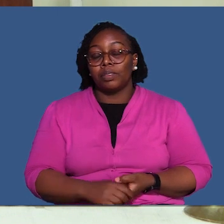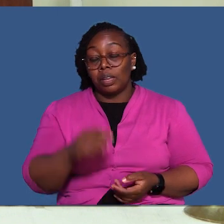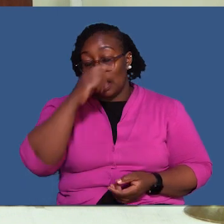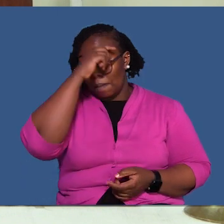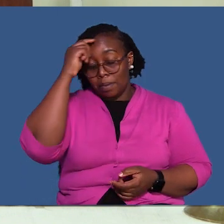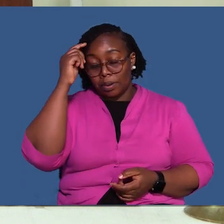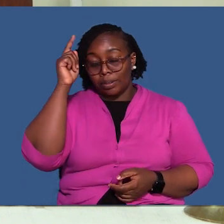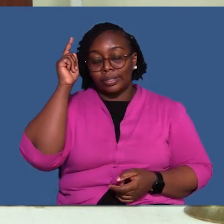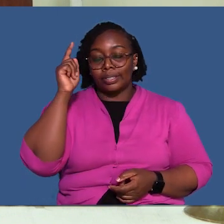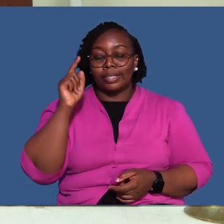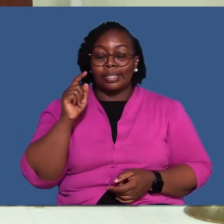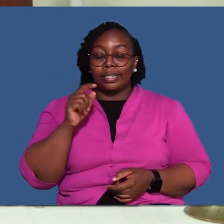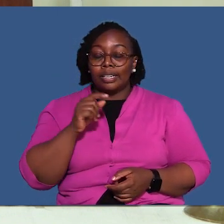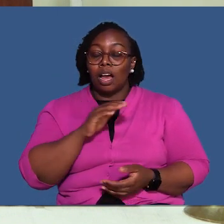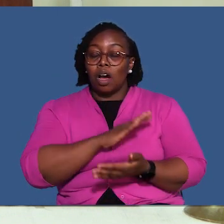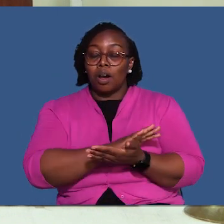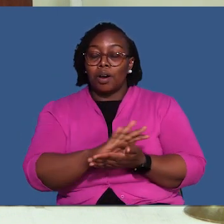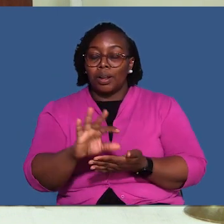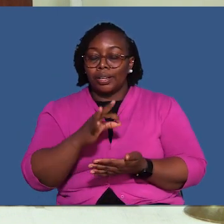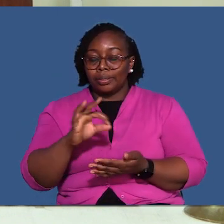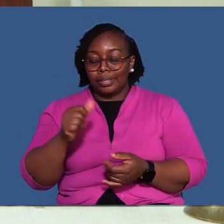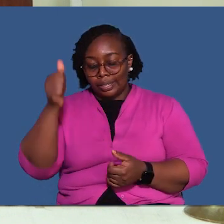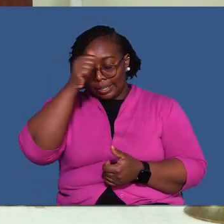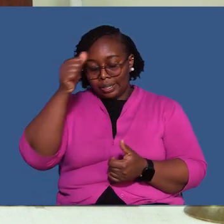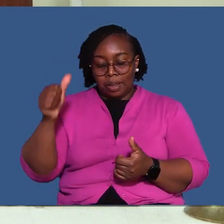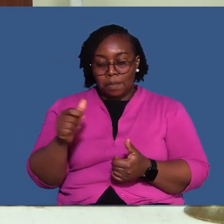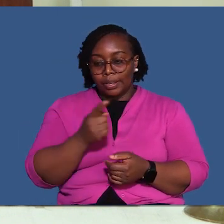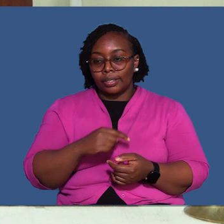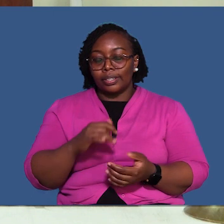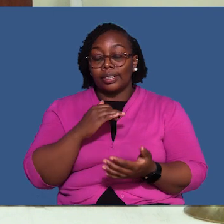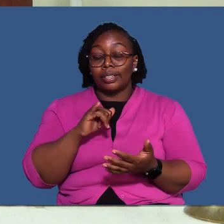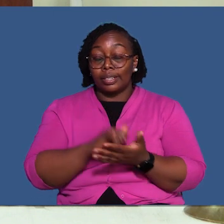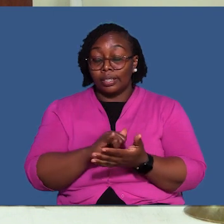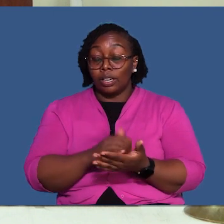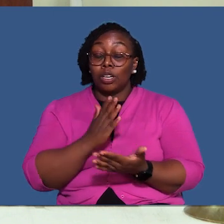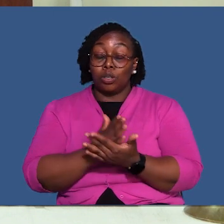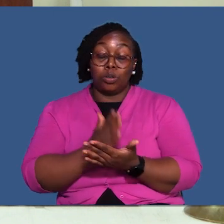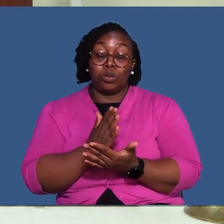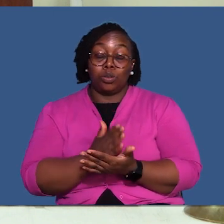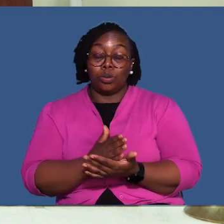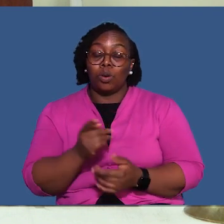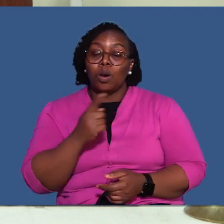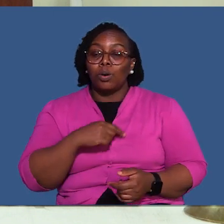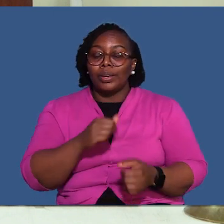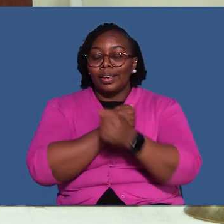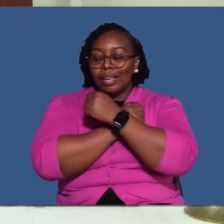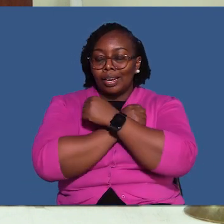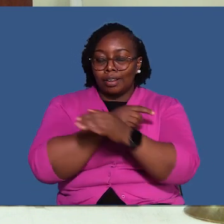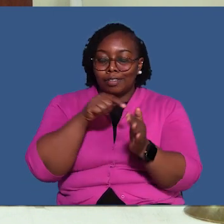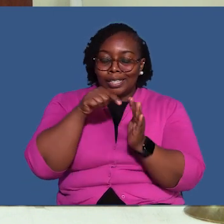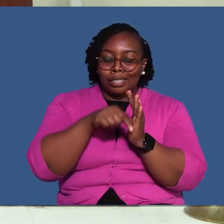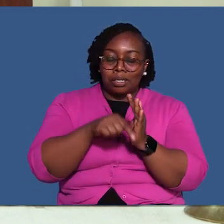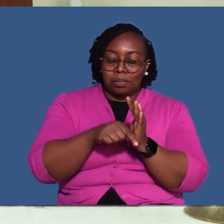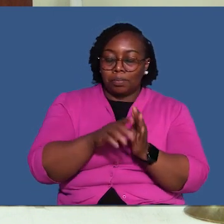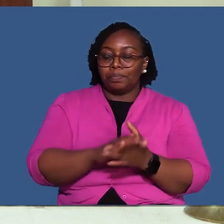because it reminds us that we are truly loved. The text we have read demonstrates to